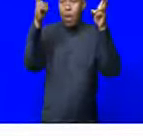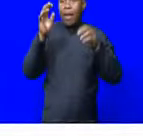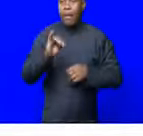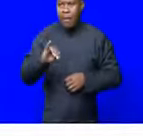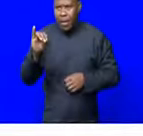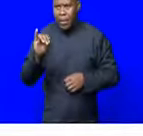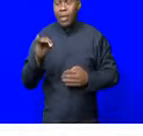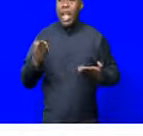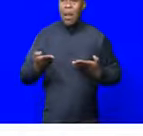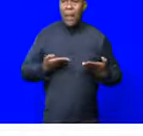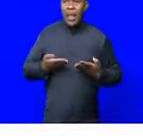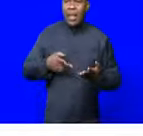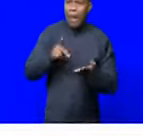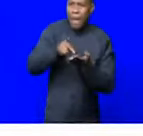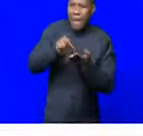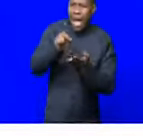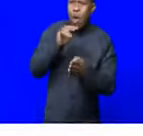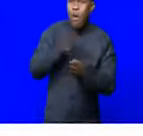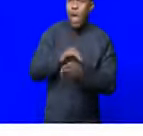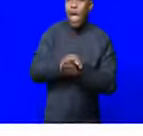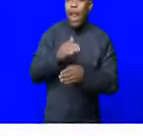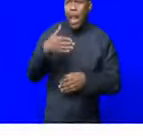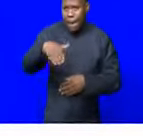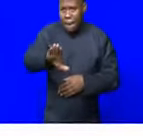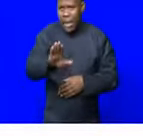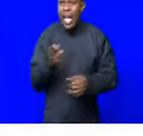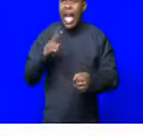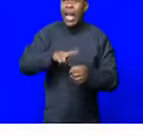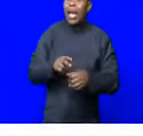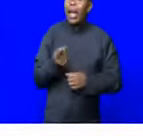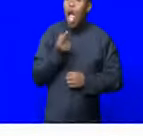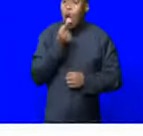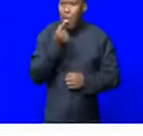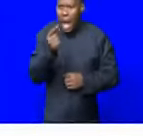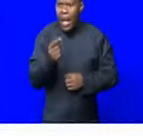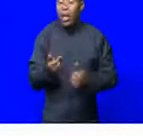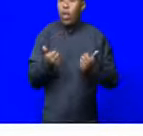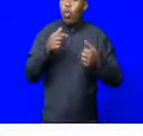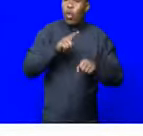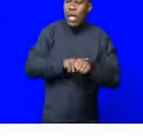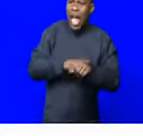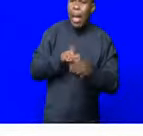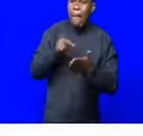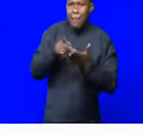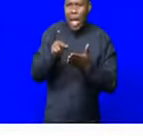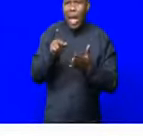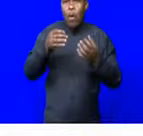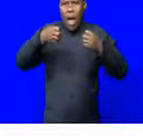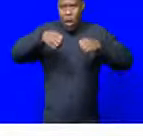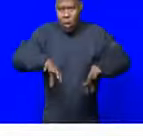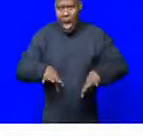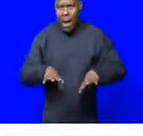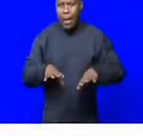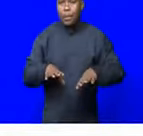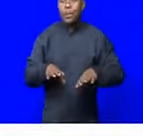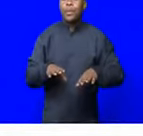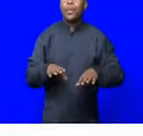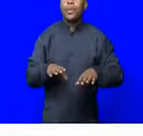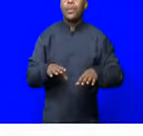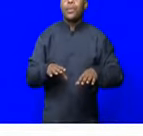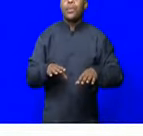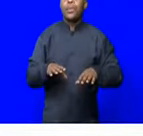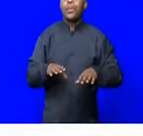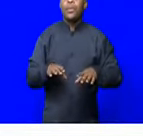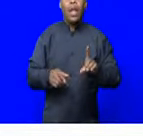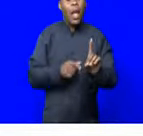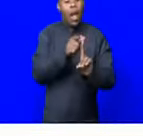the private tractor owners by government, which they say they are not paid on time. Mtobisi Dlamini, the chief operations officer